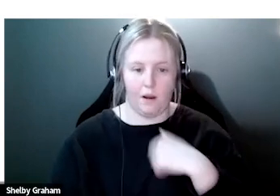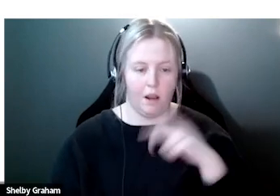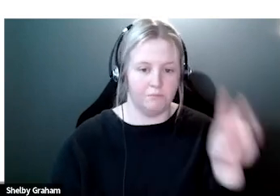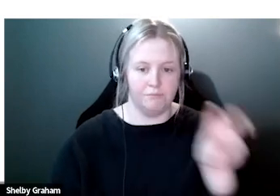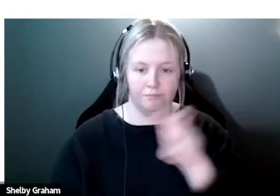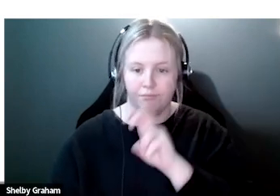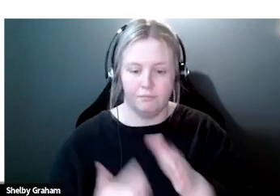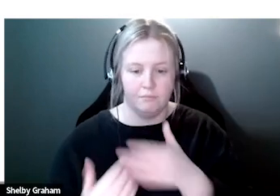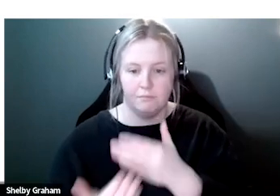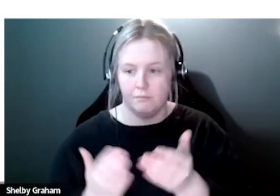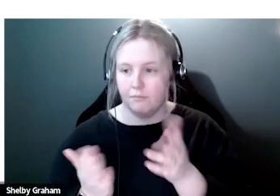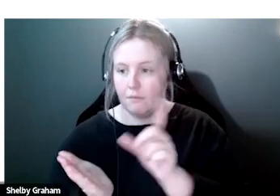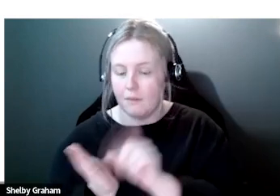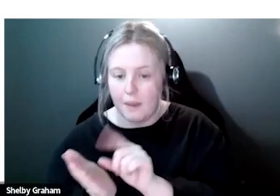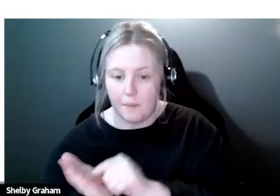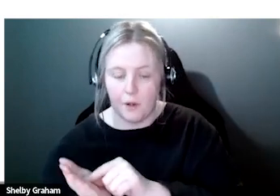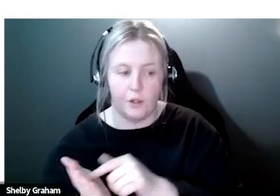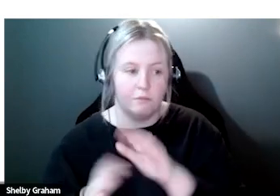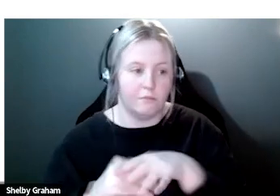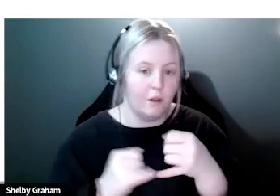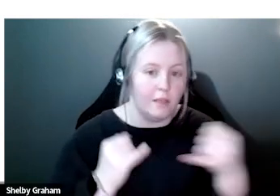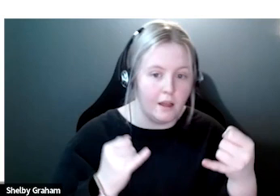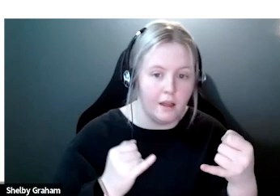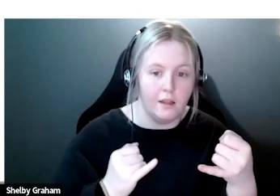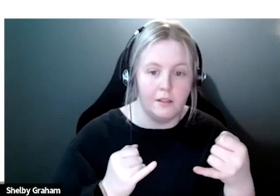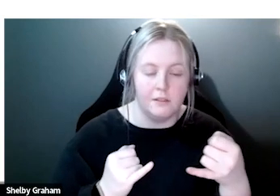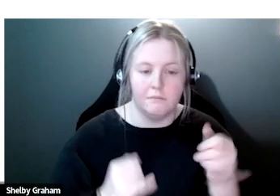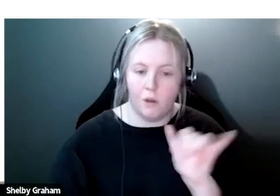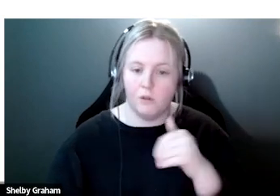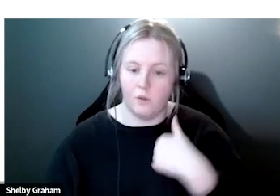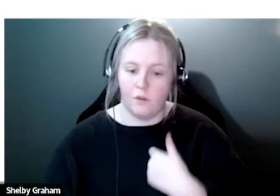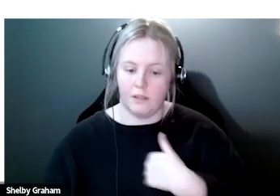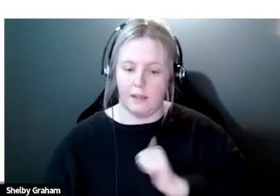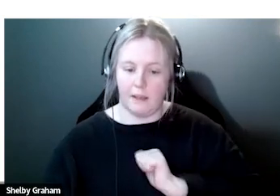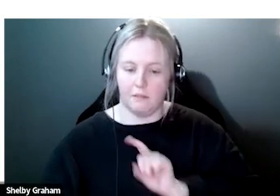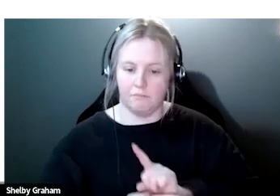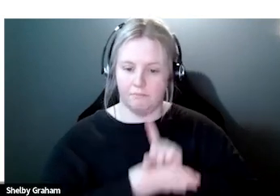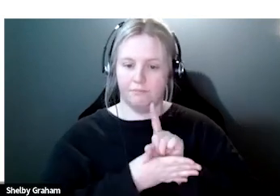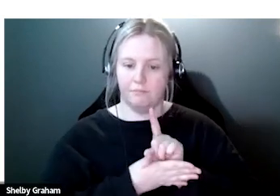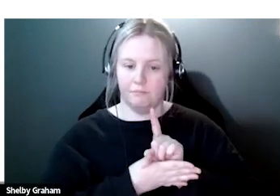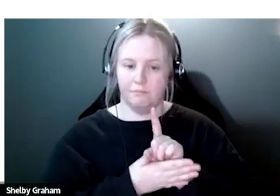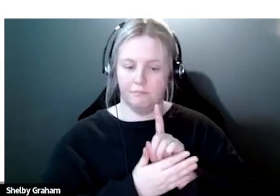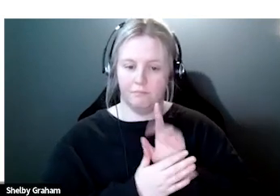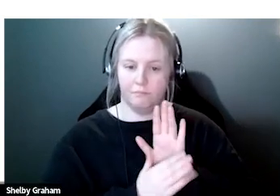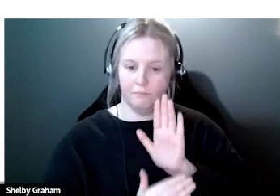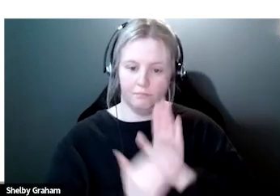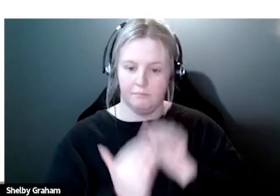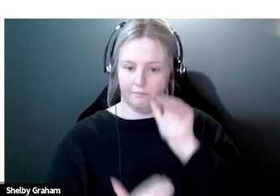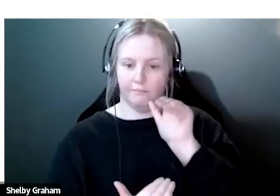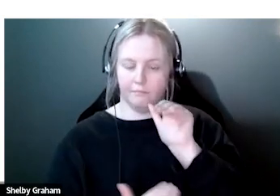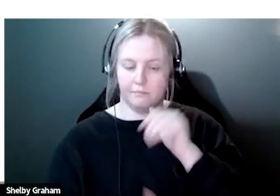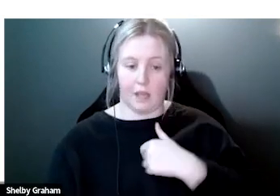paper. Also, that's me at a place of privilege. My colleagues don't have necessarily the